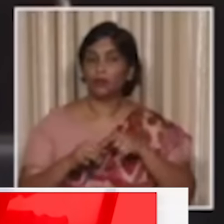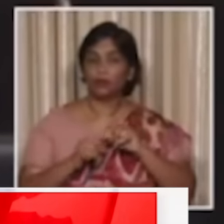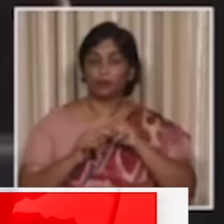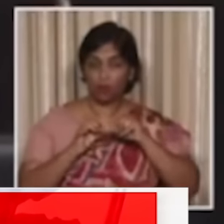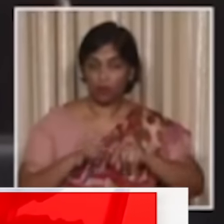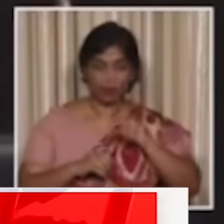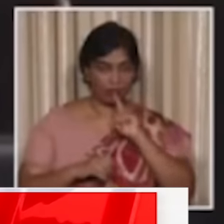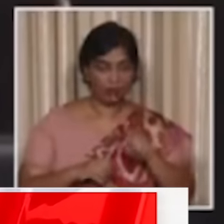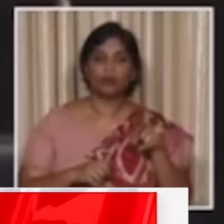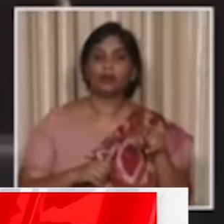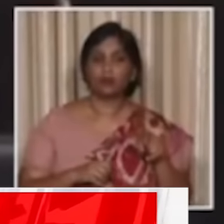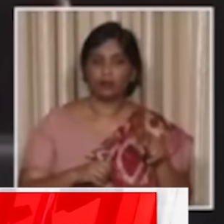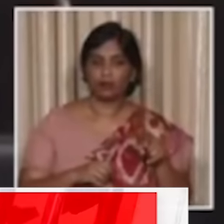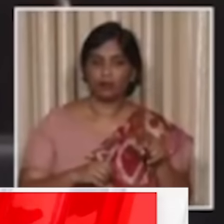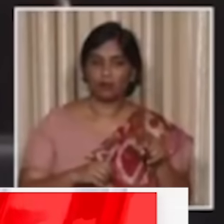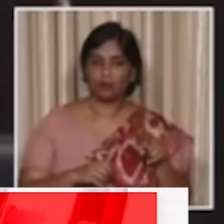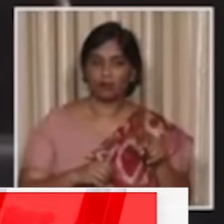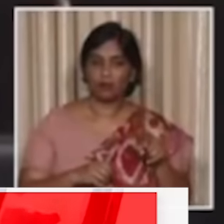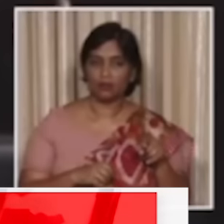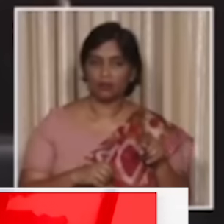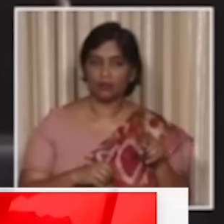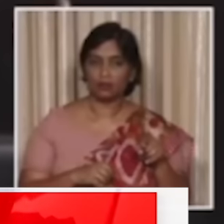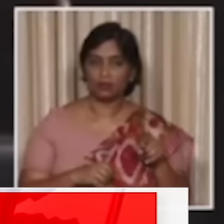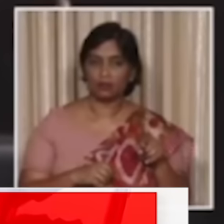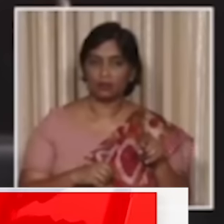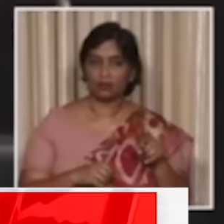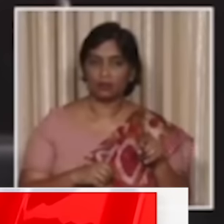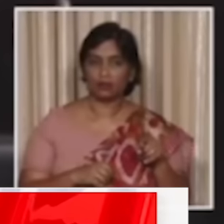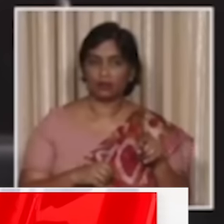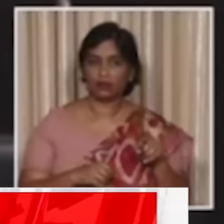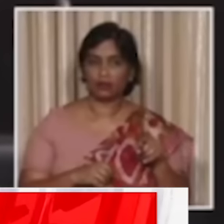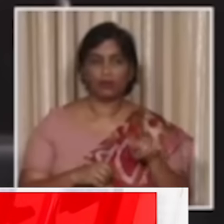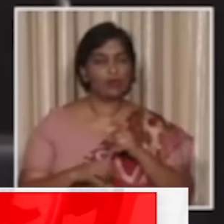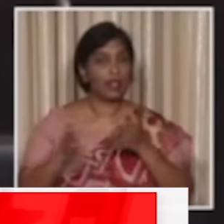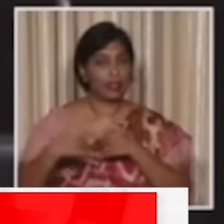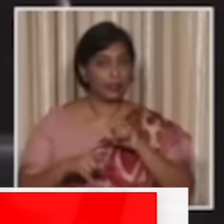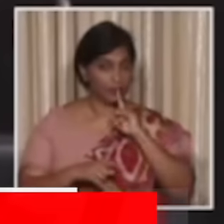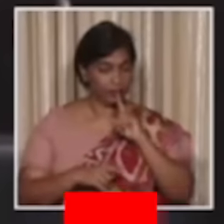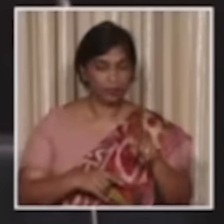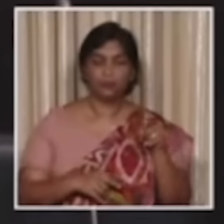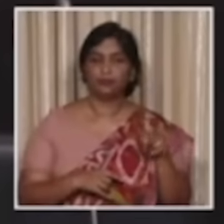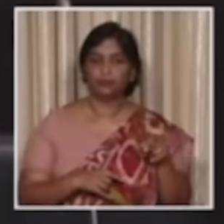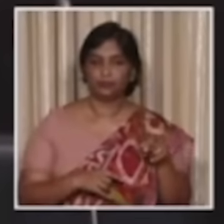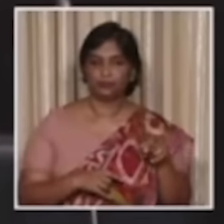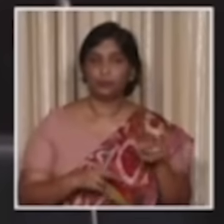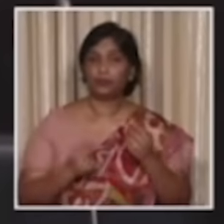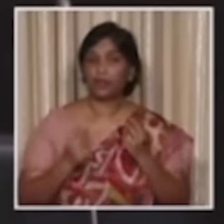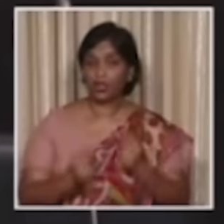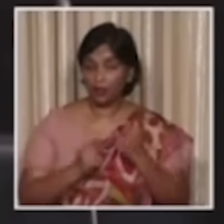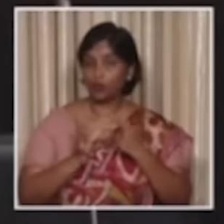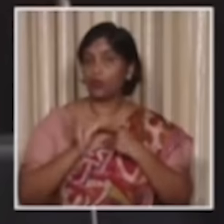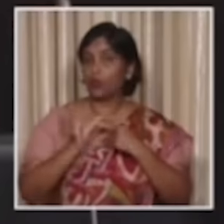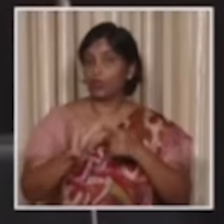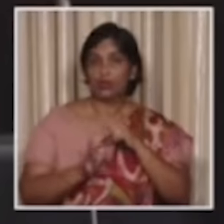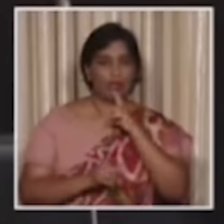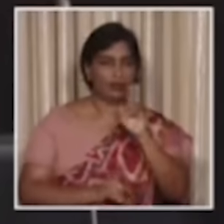had timed it ahead of the UNHRC session as usual and therefore the government should not hastily take action. Instead,